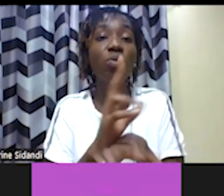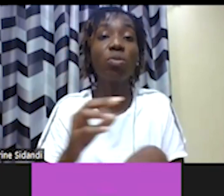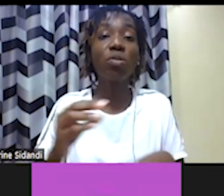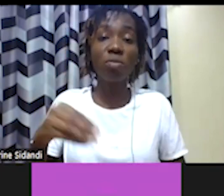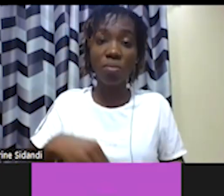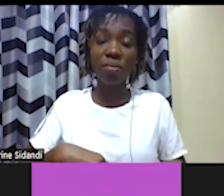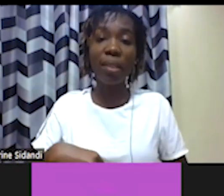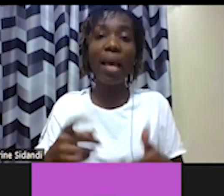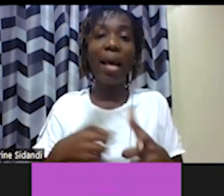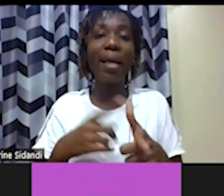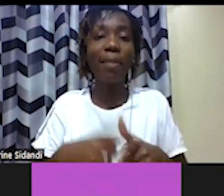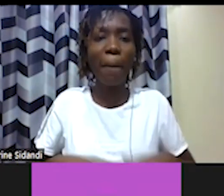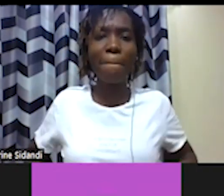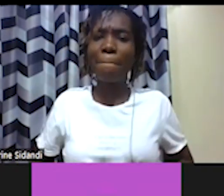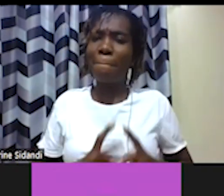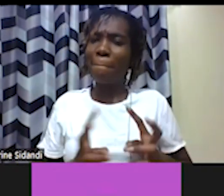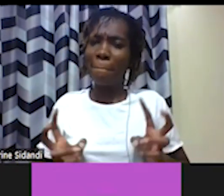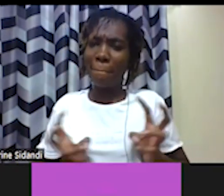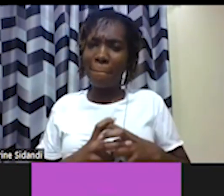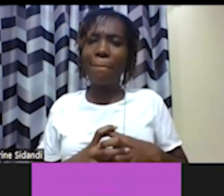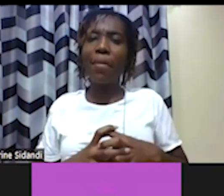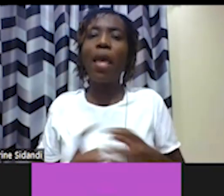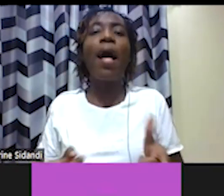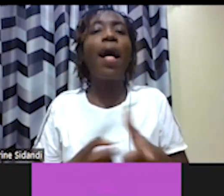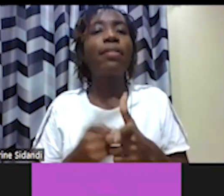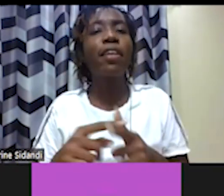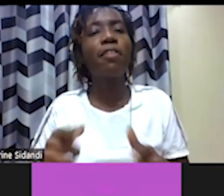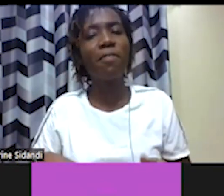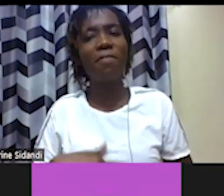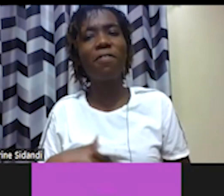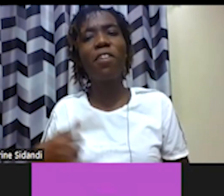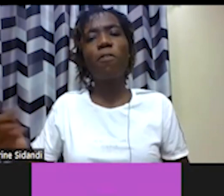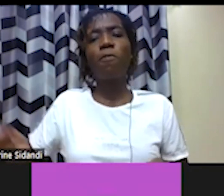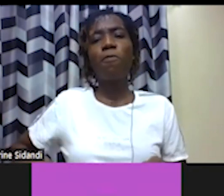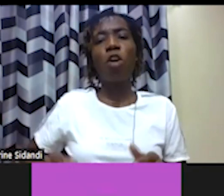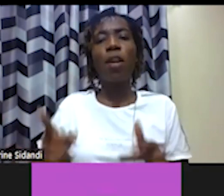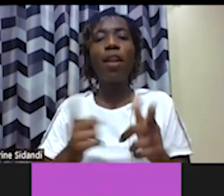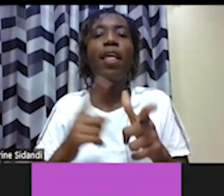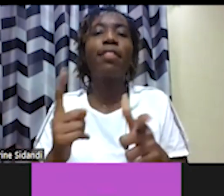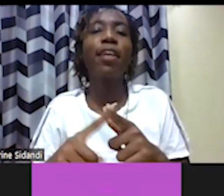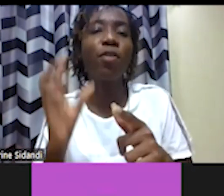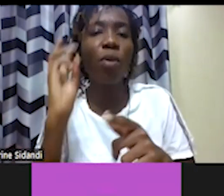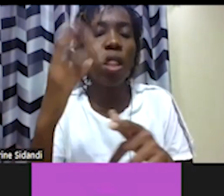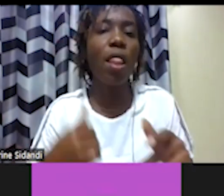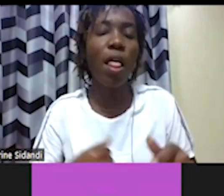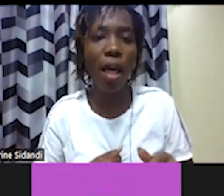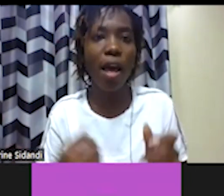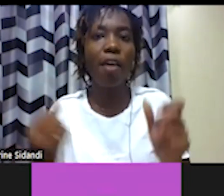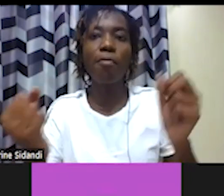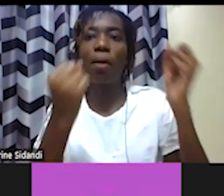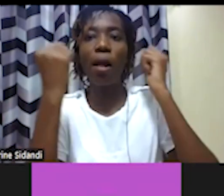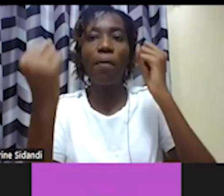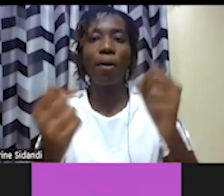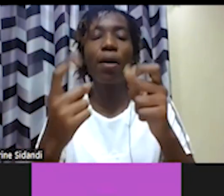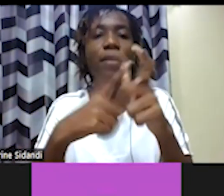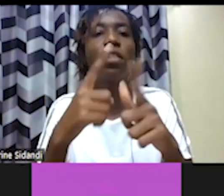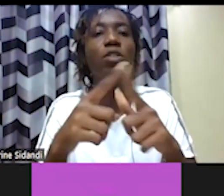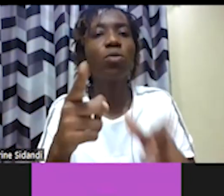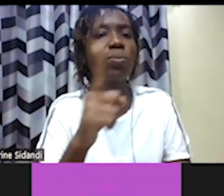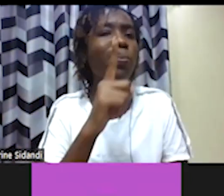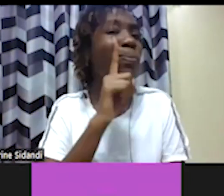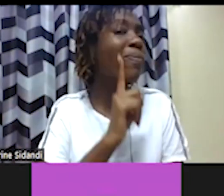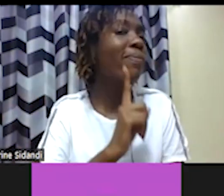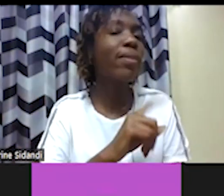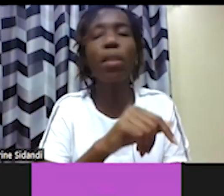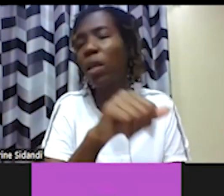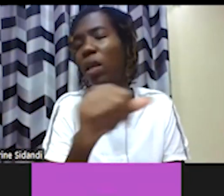cord and you tie a belt around it, you will feel so satisfied that you'll have strength. You'll not be able to envy anybody's